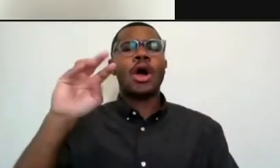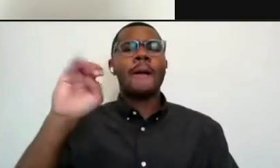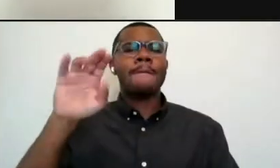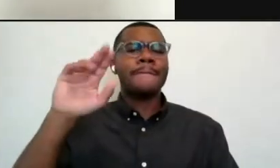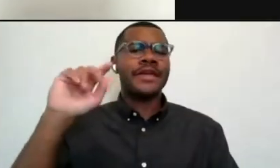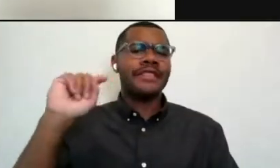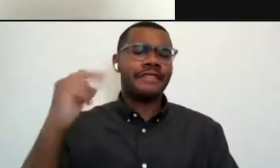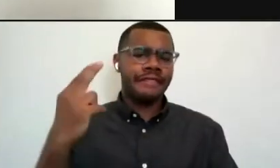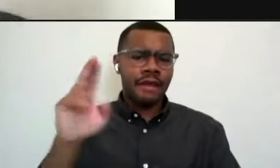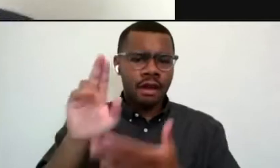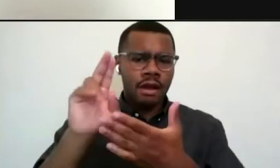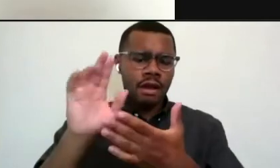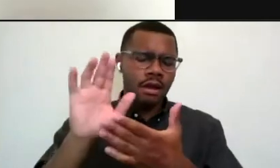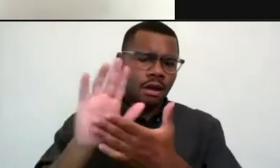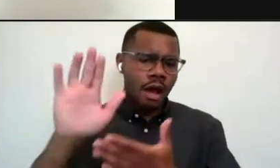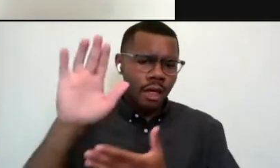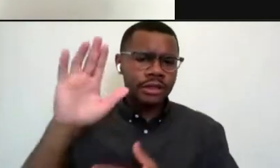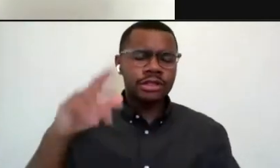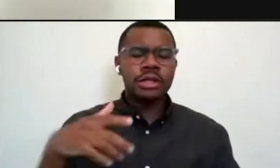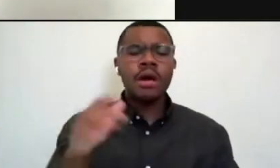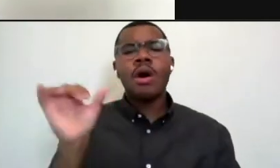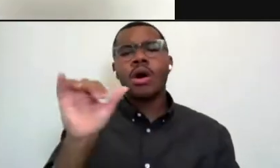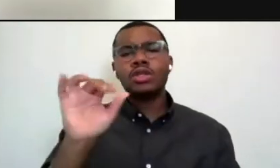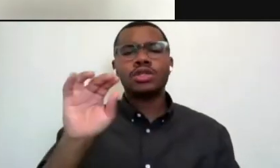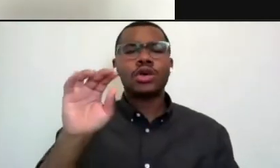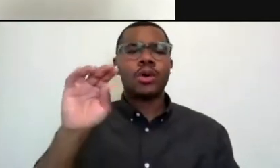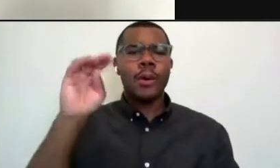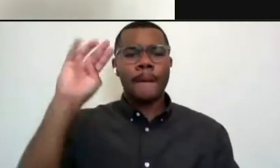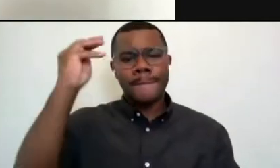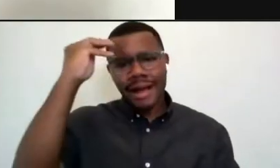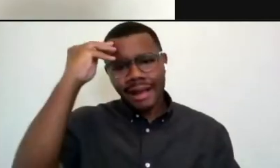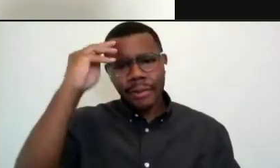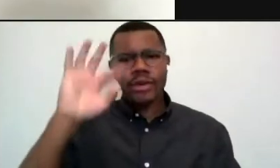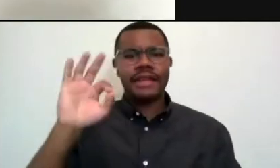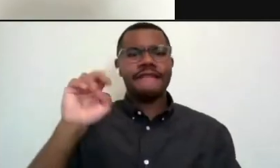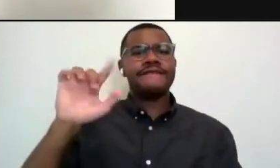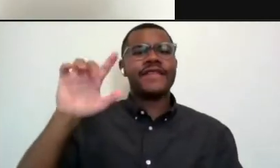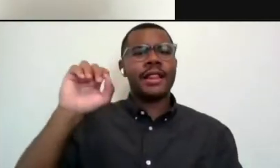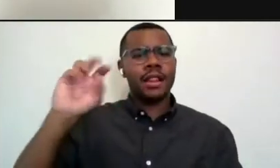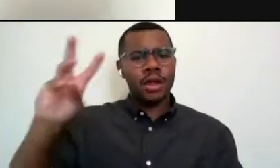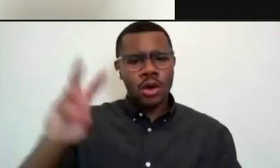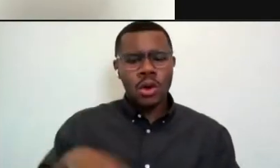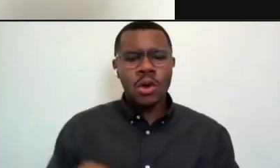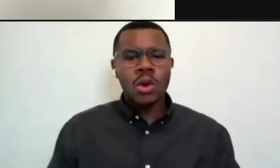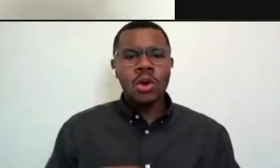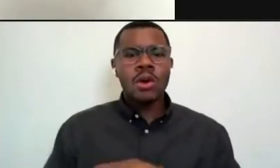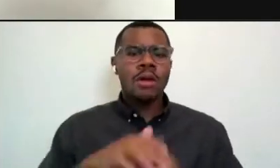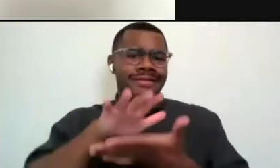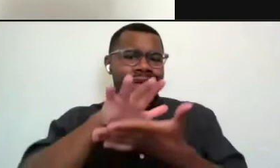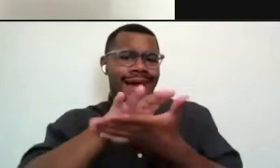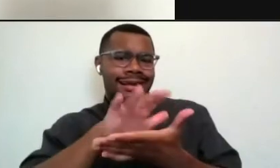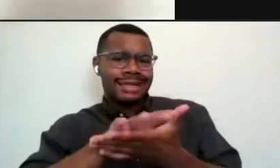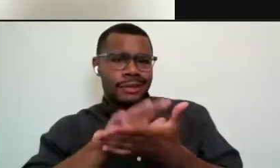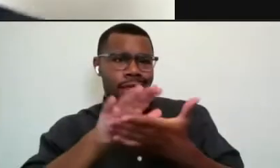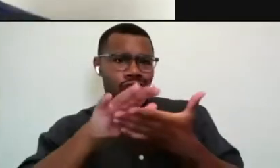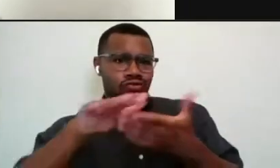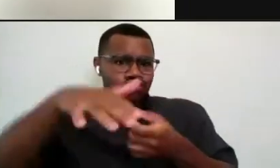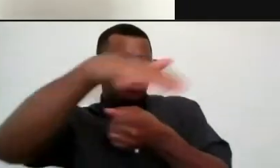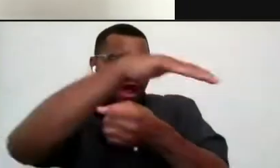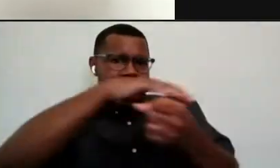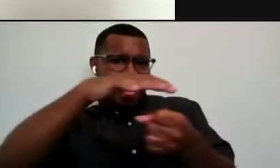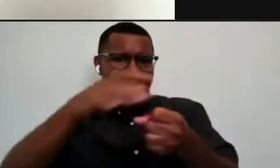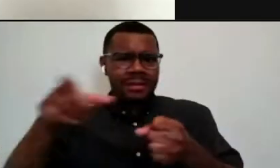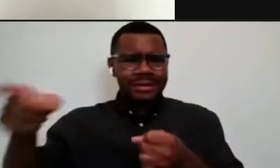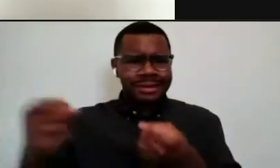College, as well as a Montgomery Fellow, fostering the advancement of the academic realm of the college in ways that will significantly add to